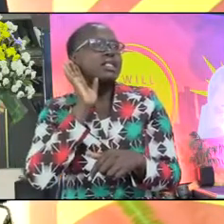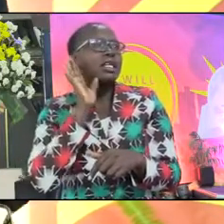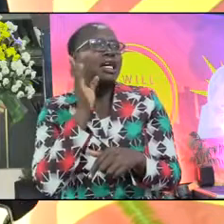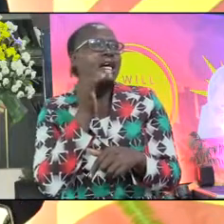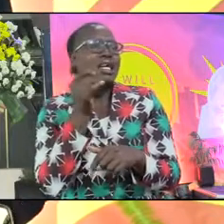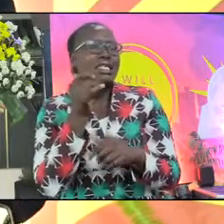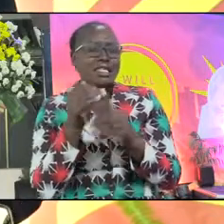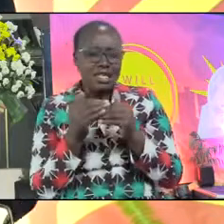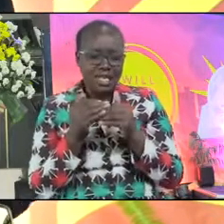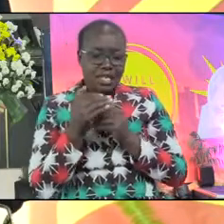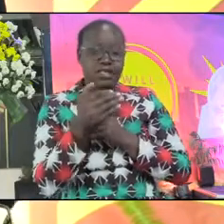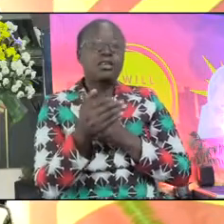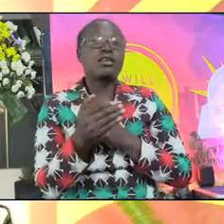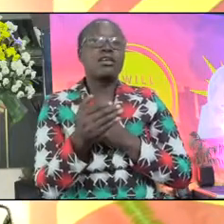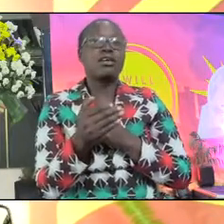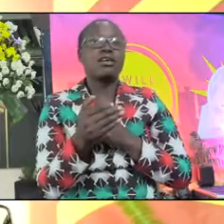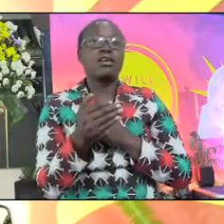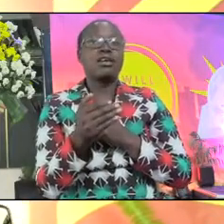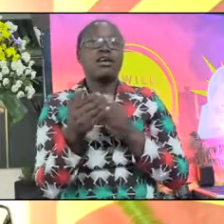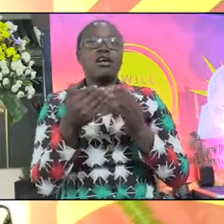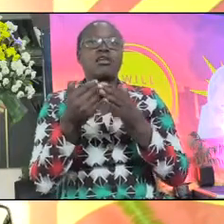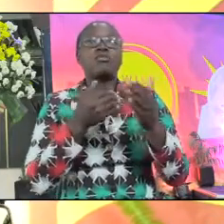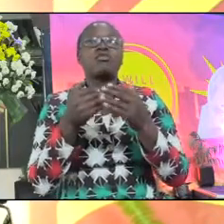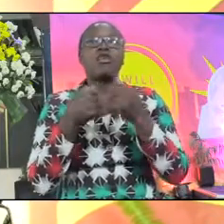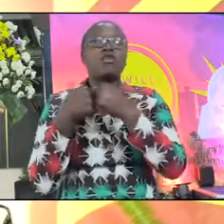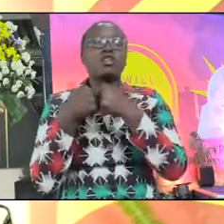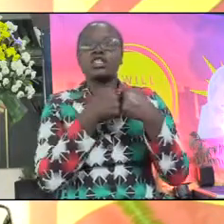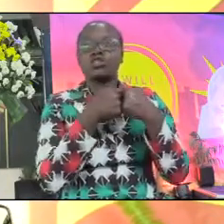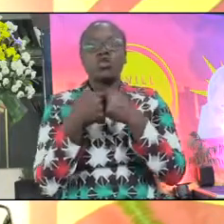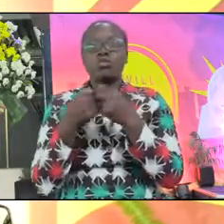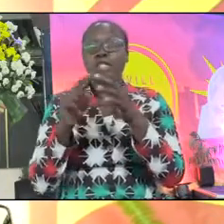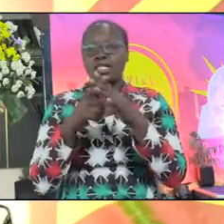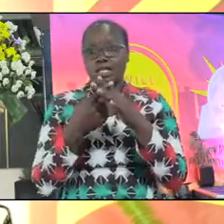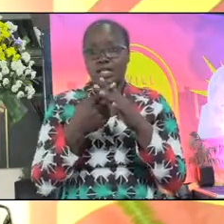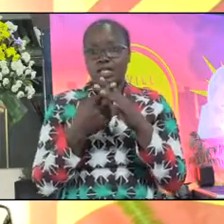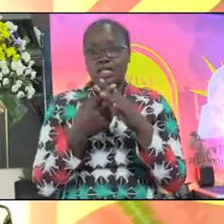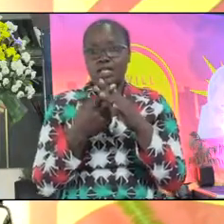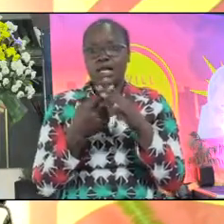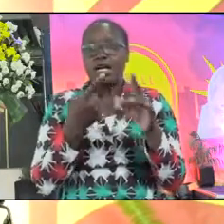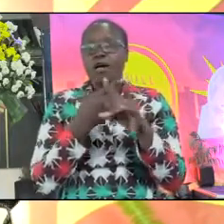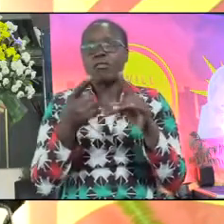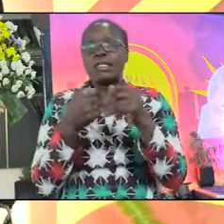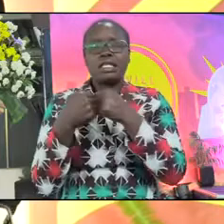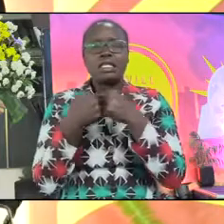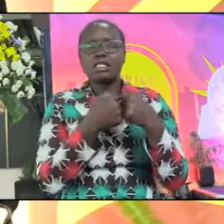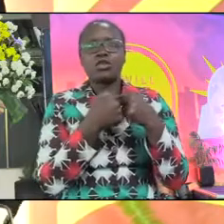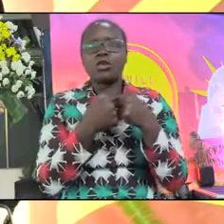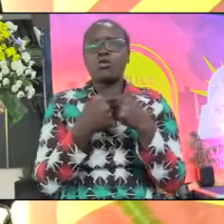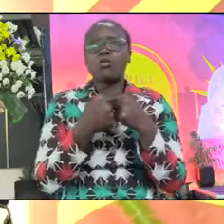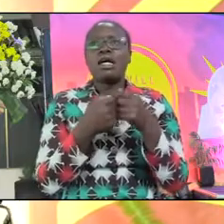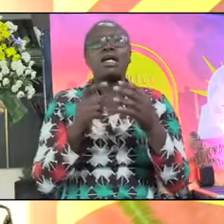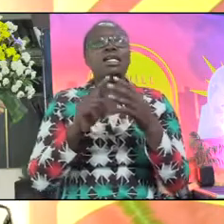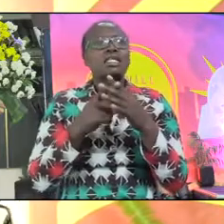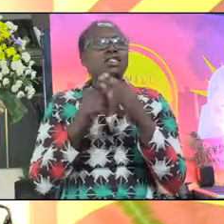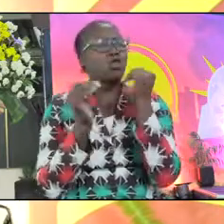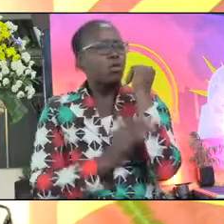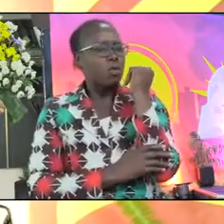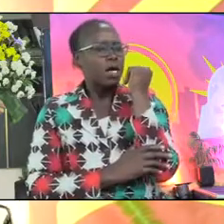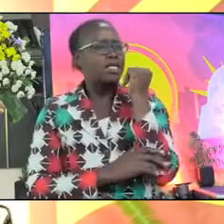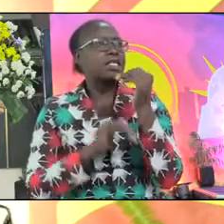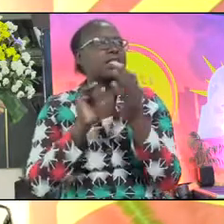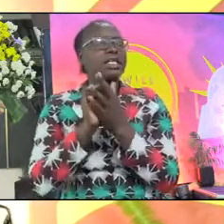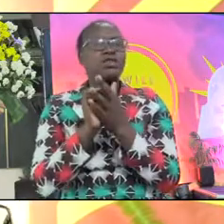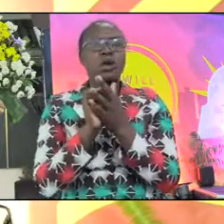little extra before the storm started. But the storm had gotten so bad that you've had